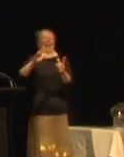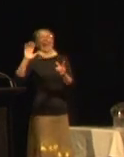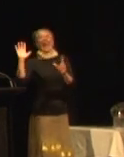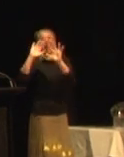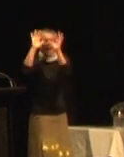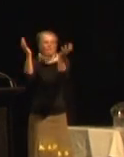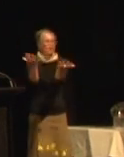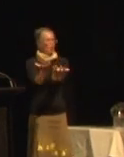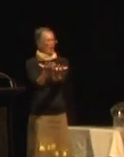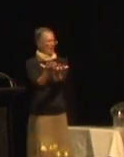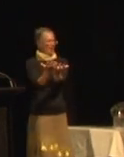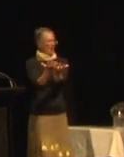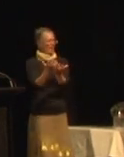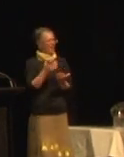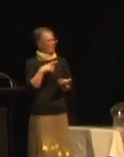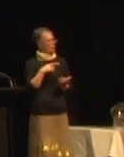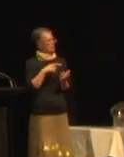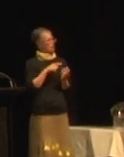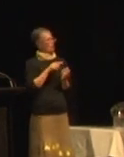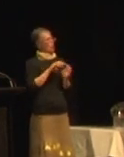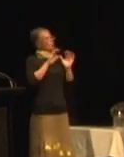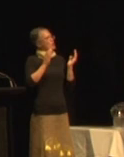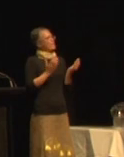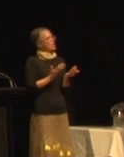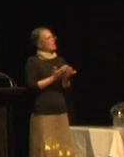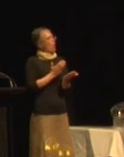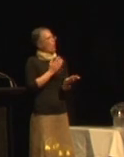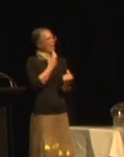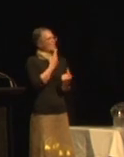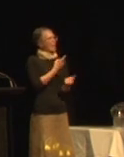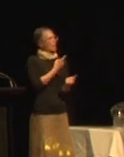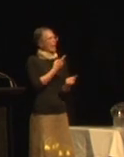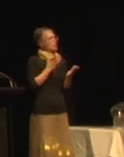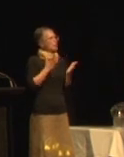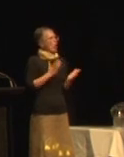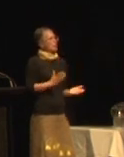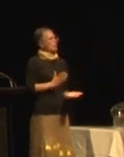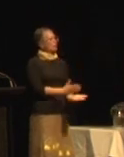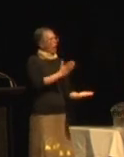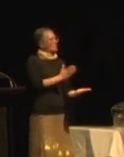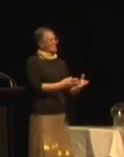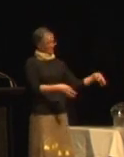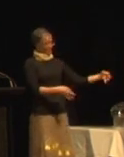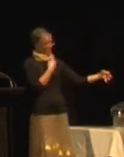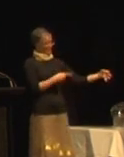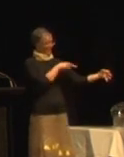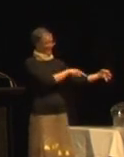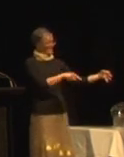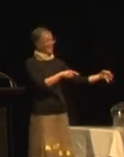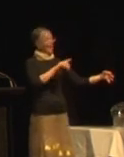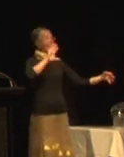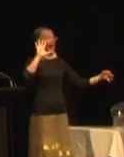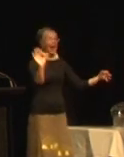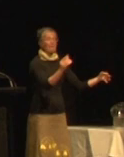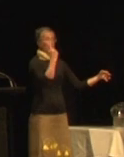if you take the Universal Declaration of Human Rights at face value, everyone on Earth is entitled to be a part